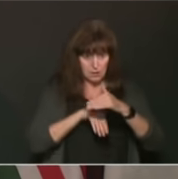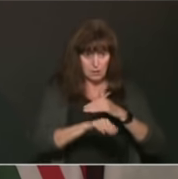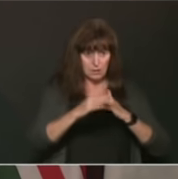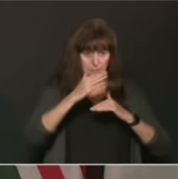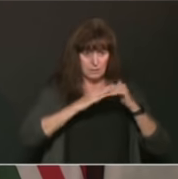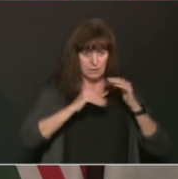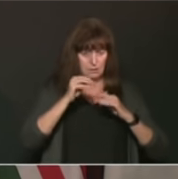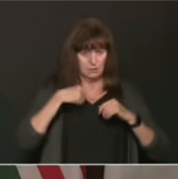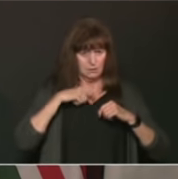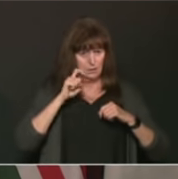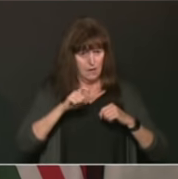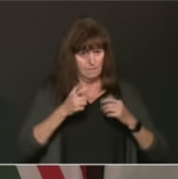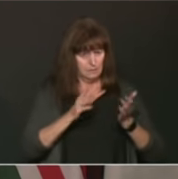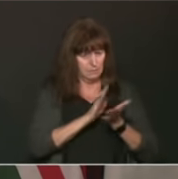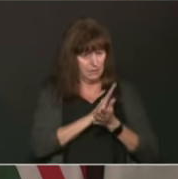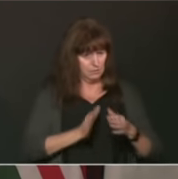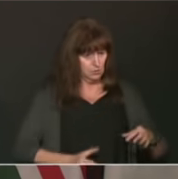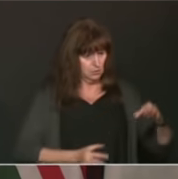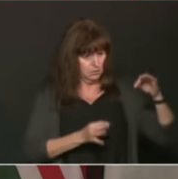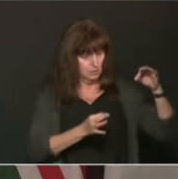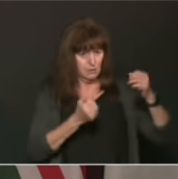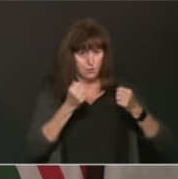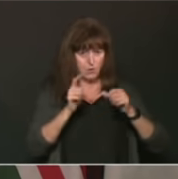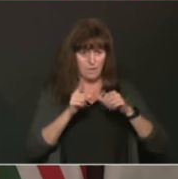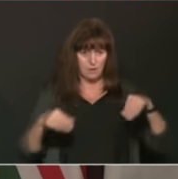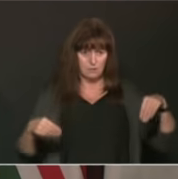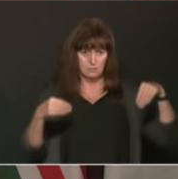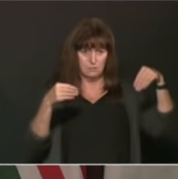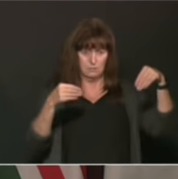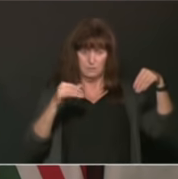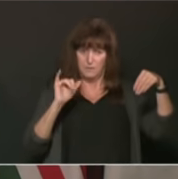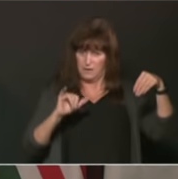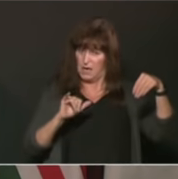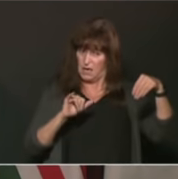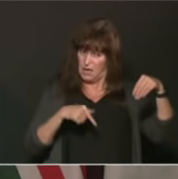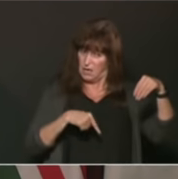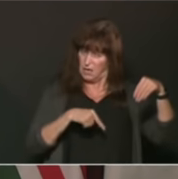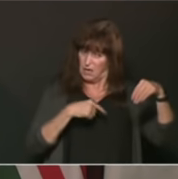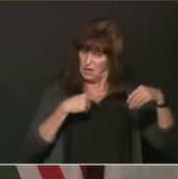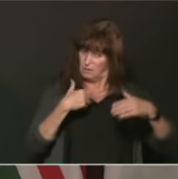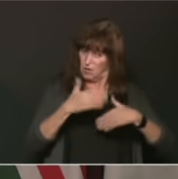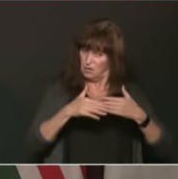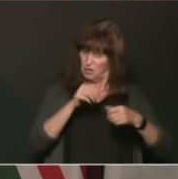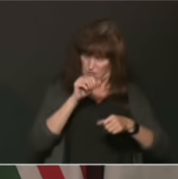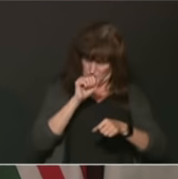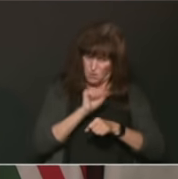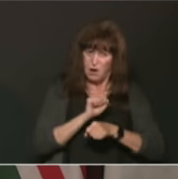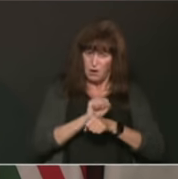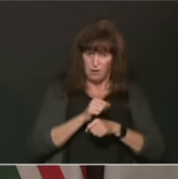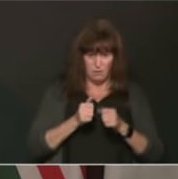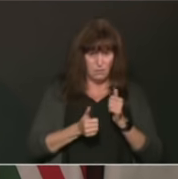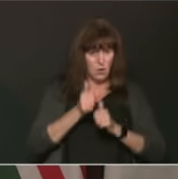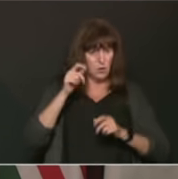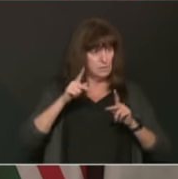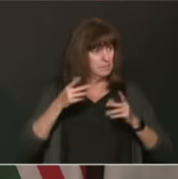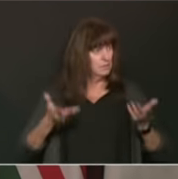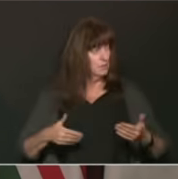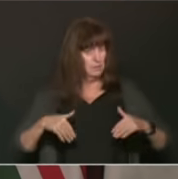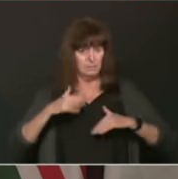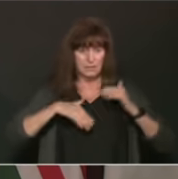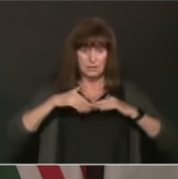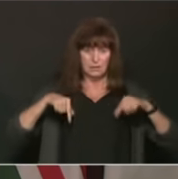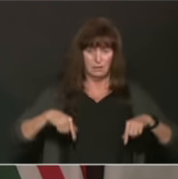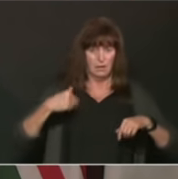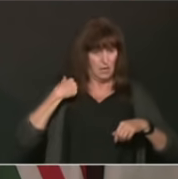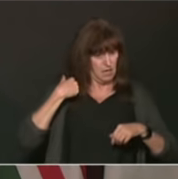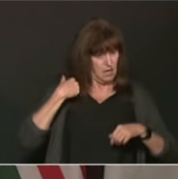working. The vast majority of individuals in this building would be immunized and or have an exemption. That is what we want